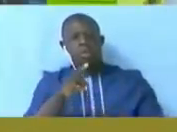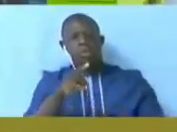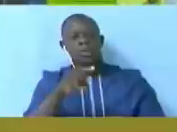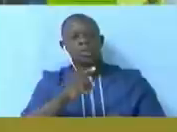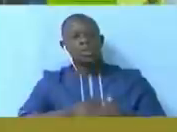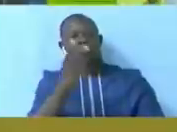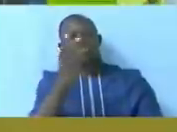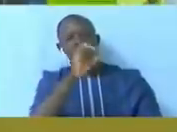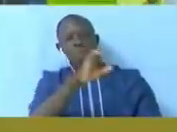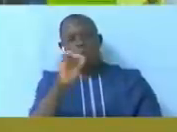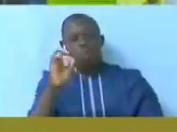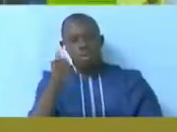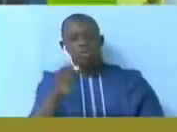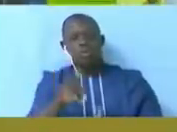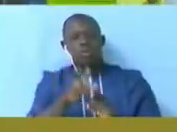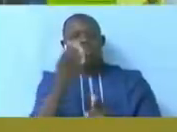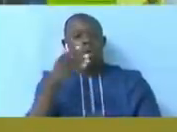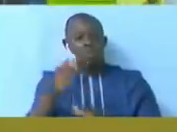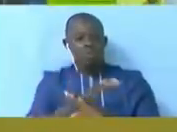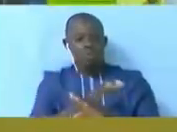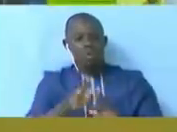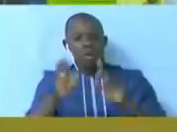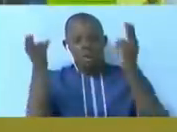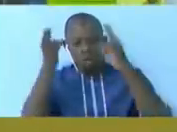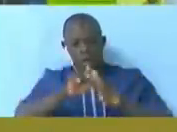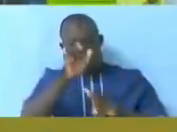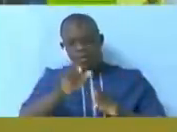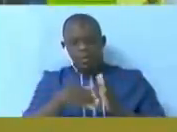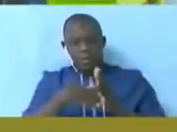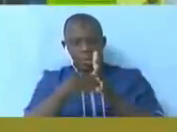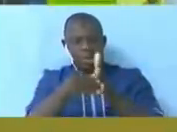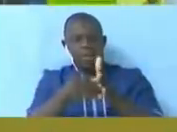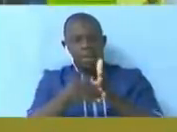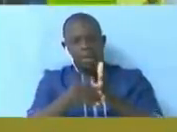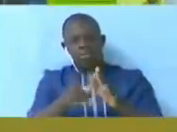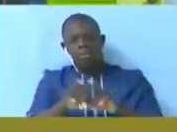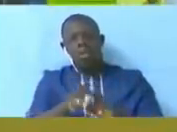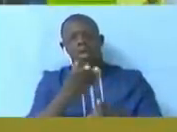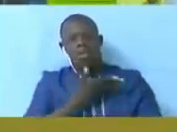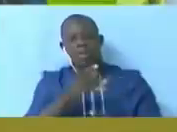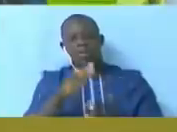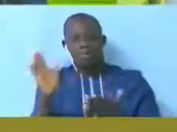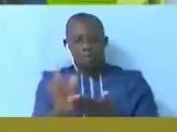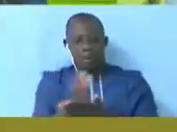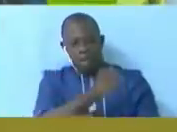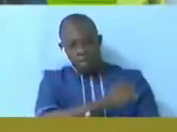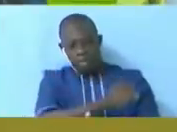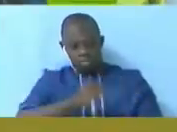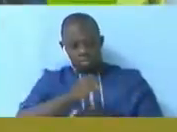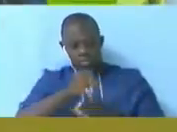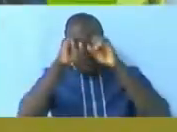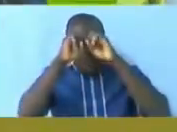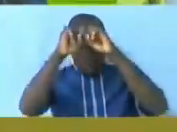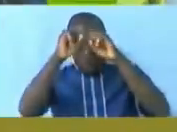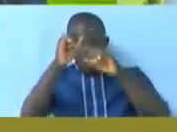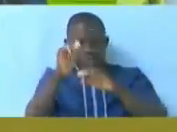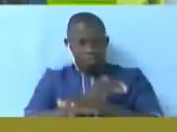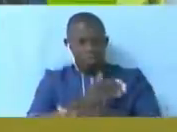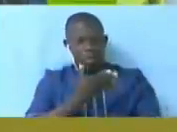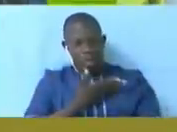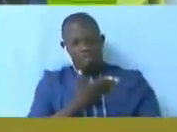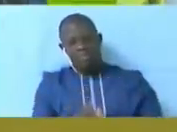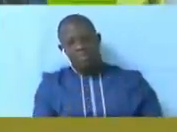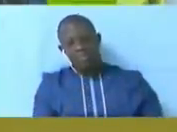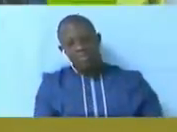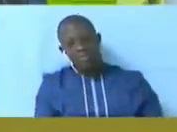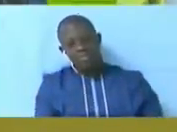2006 when Justice Yeboah was handling the treason trial. Watu mi an Justice Yeboah abesawundir ke nying